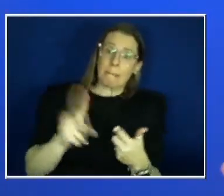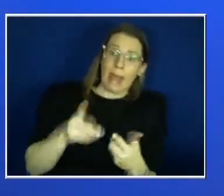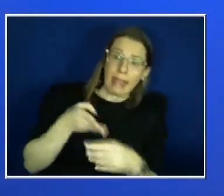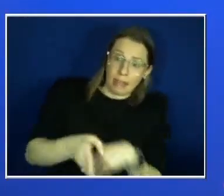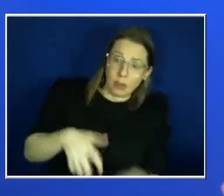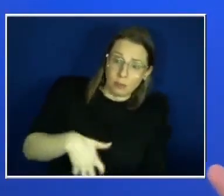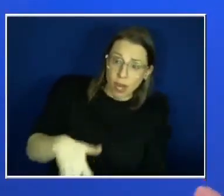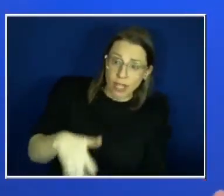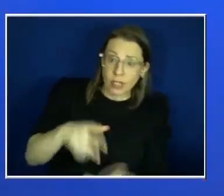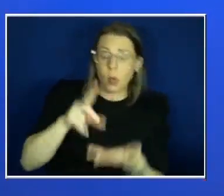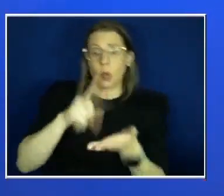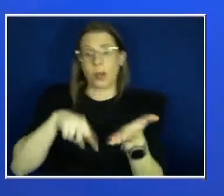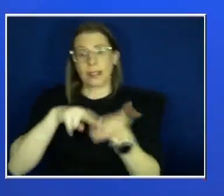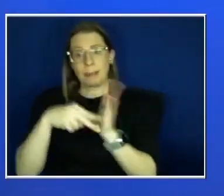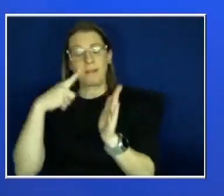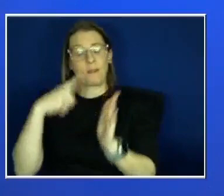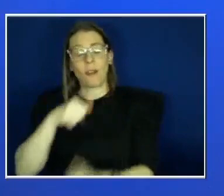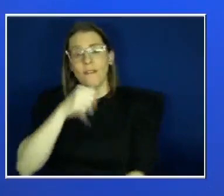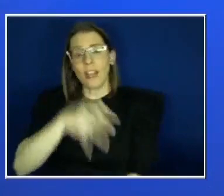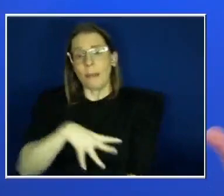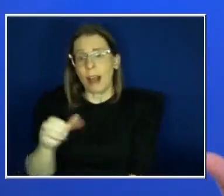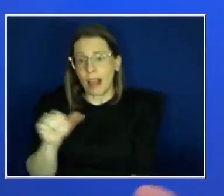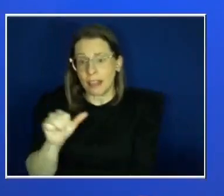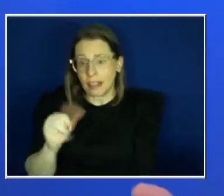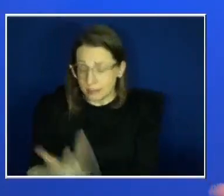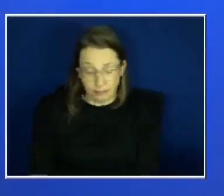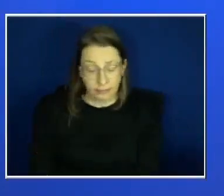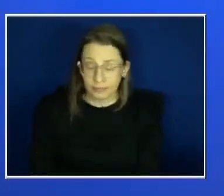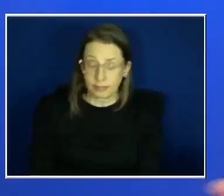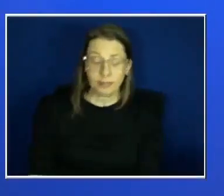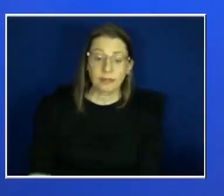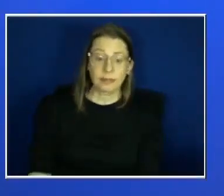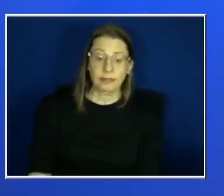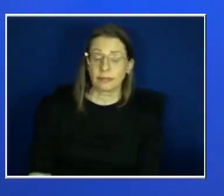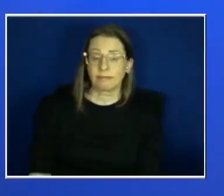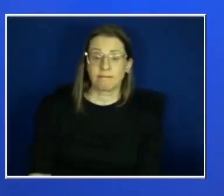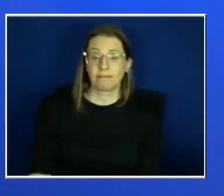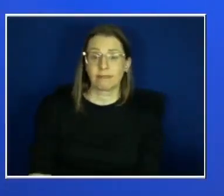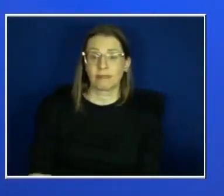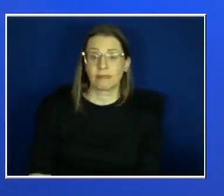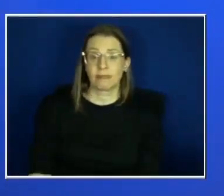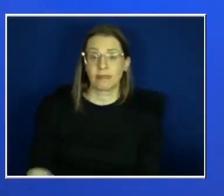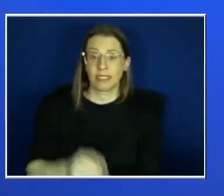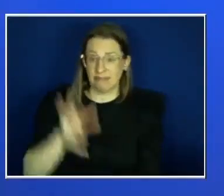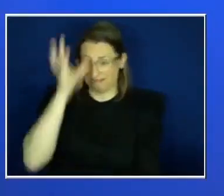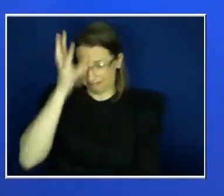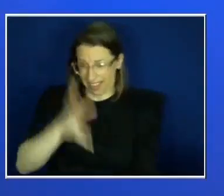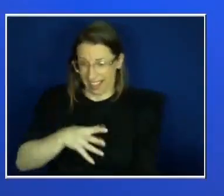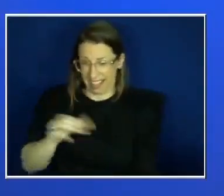that mean for the female athlete? And that is that we don't deal with that with the male athletes